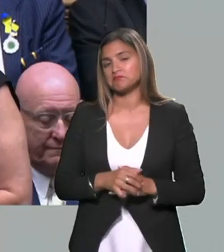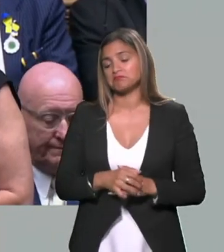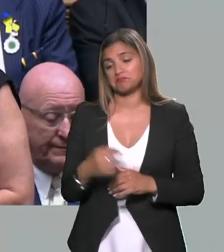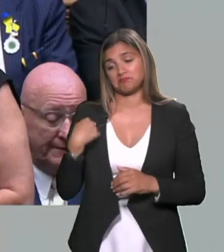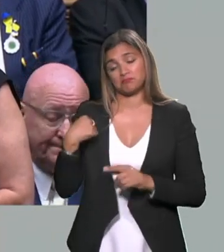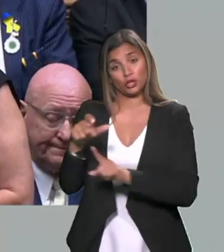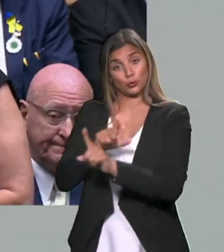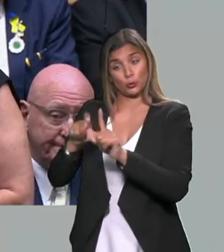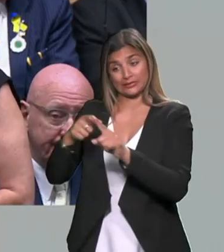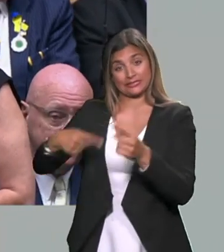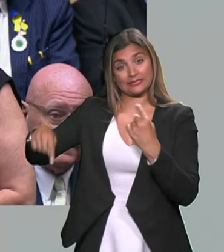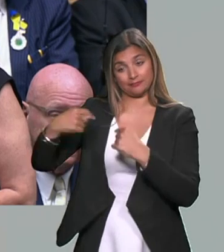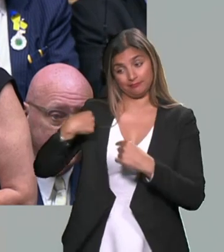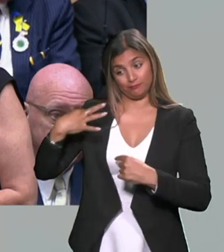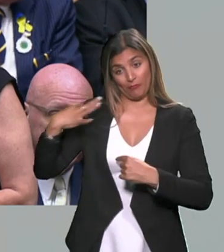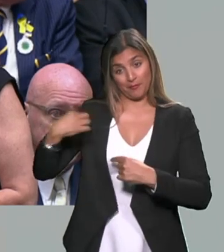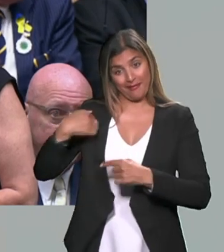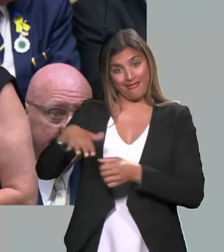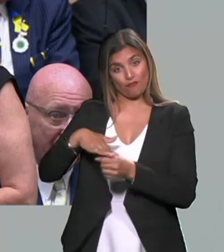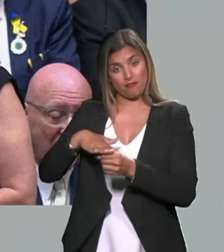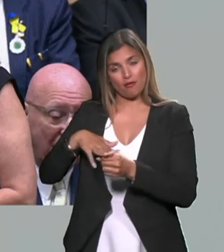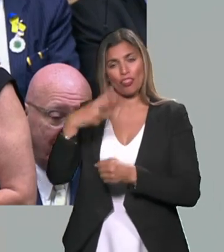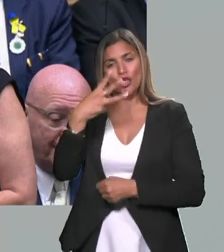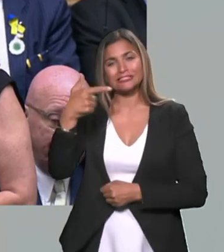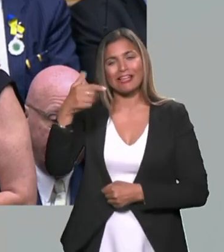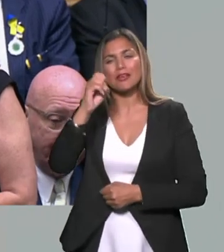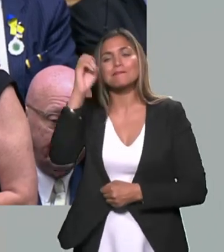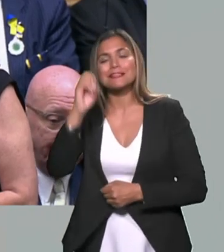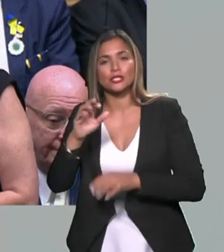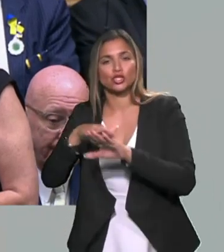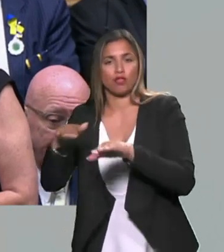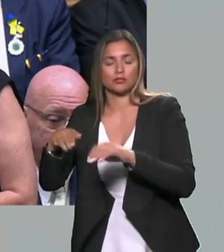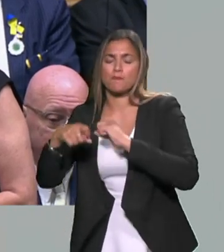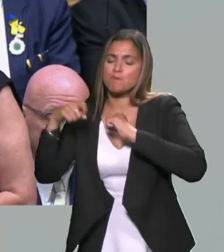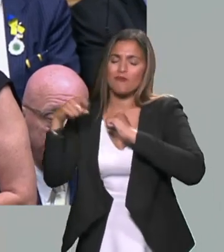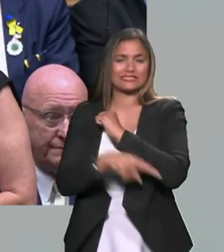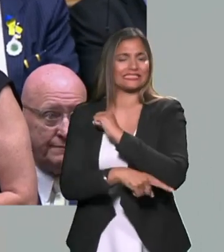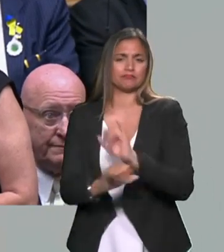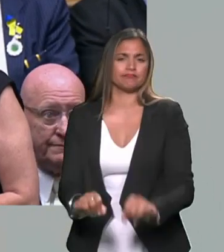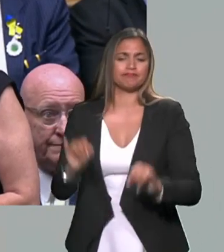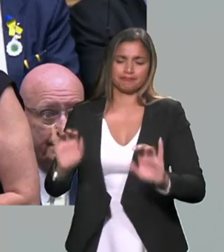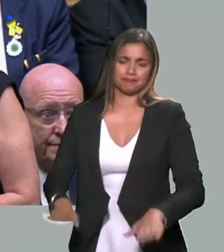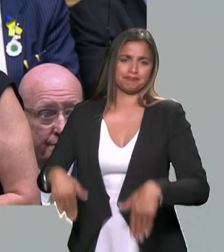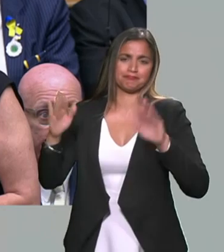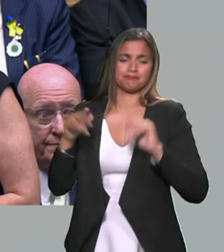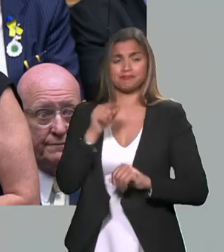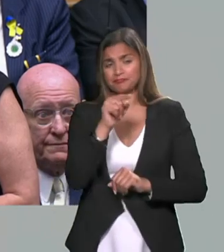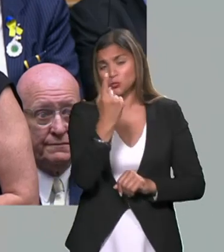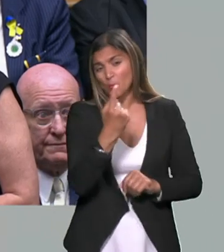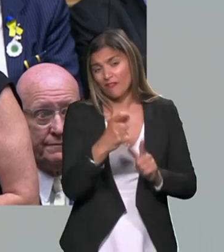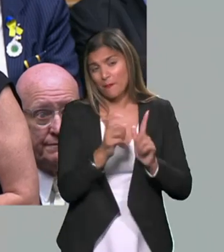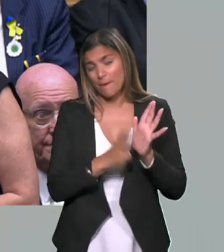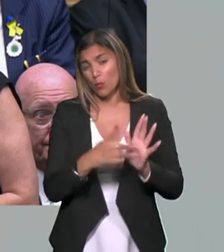37% of children are now growing up in poverty. He has one last chance to make a real difference to these children's